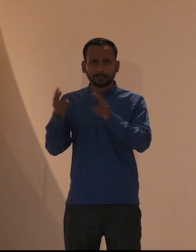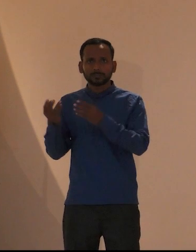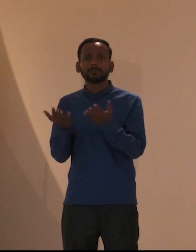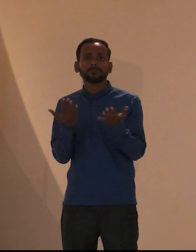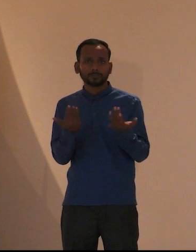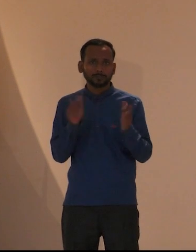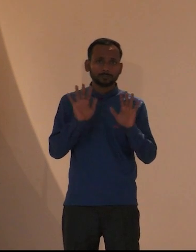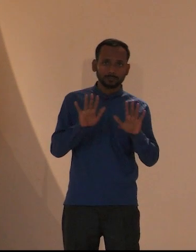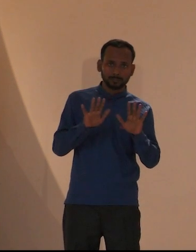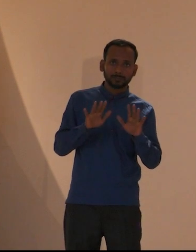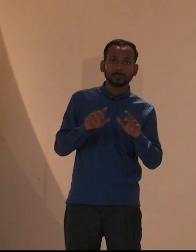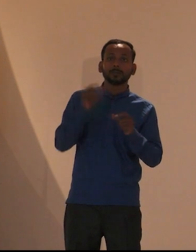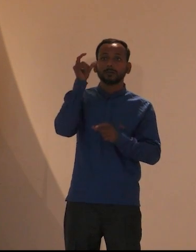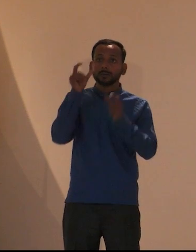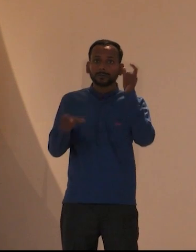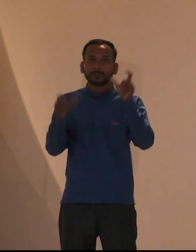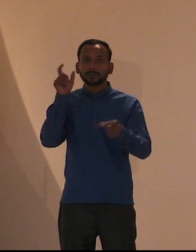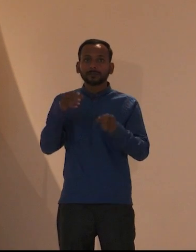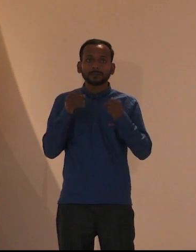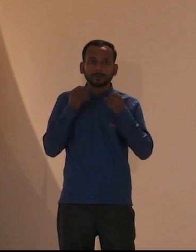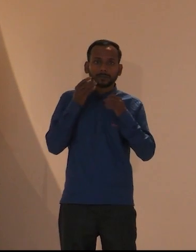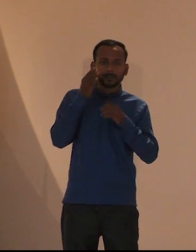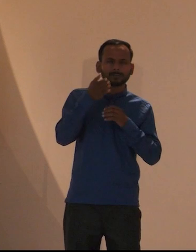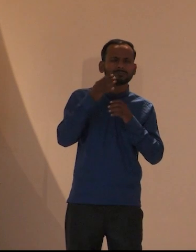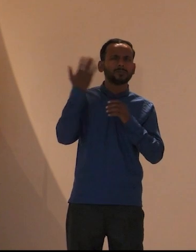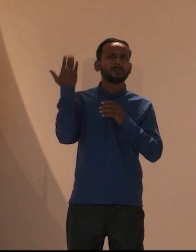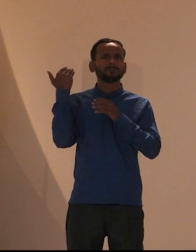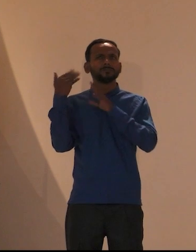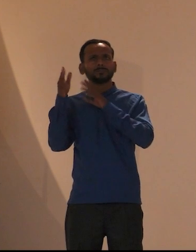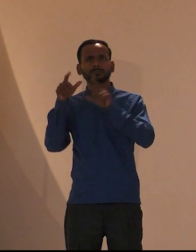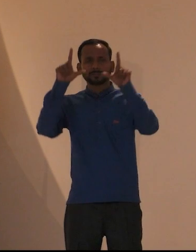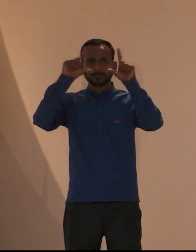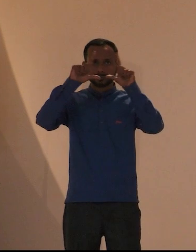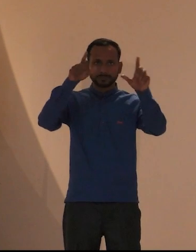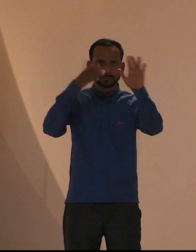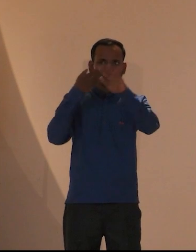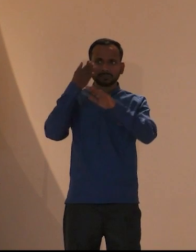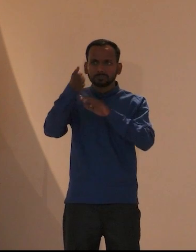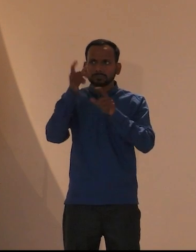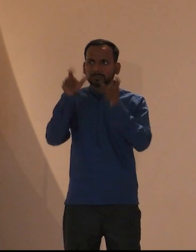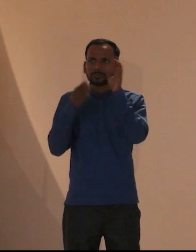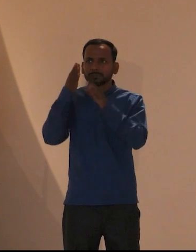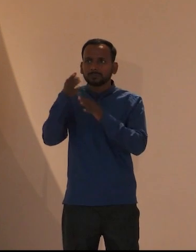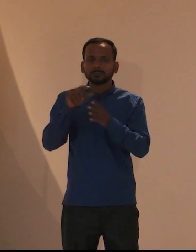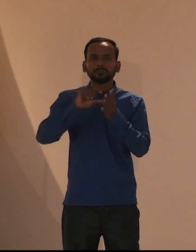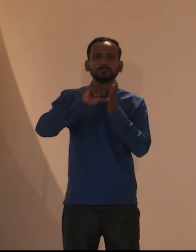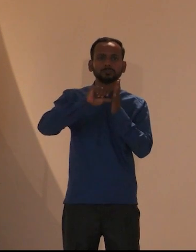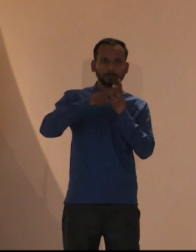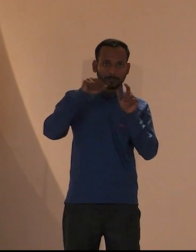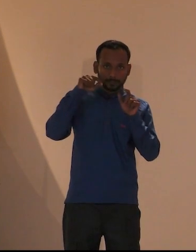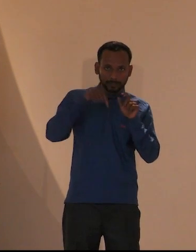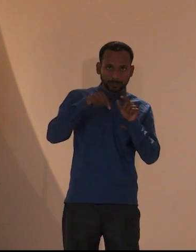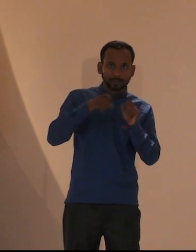it was people were not able to access the museum very easily. So we moved to Old Goa, and